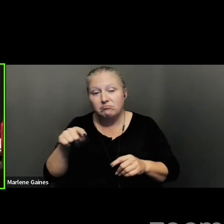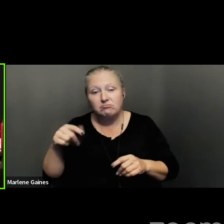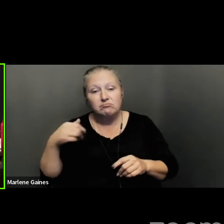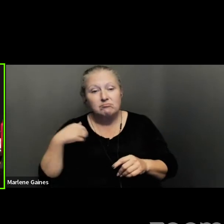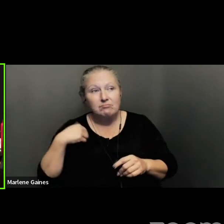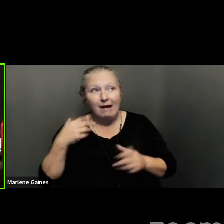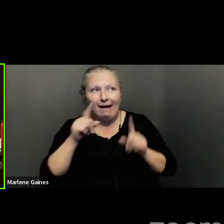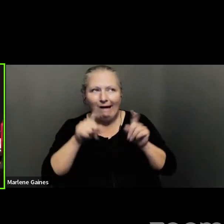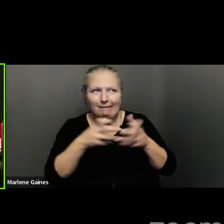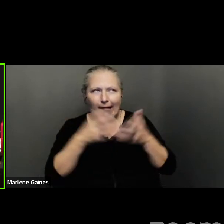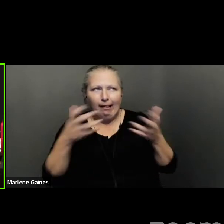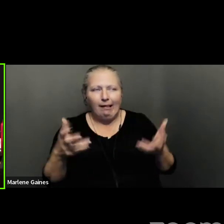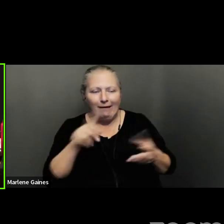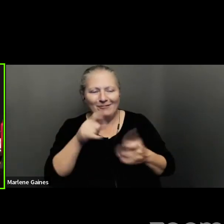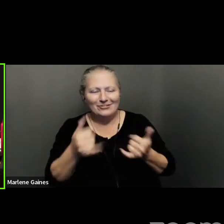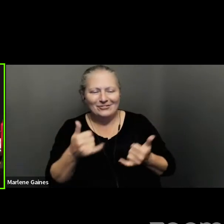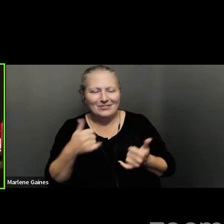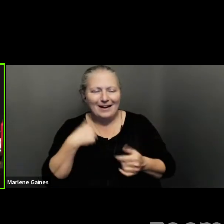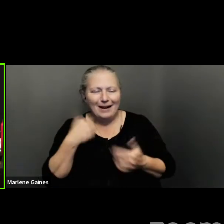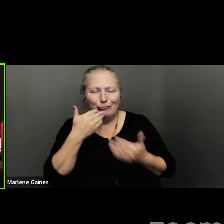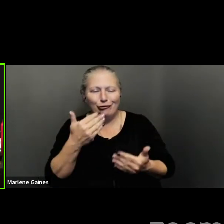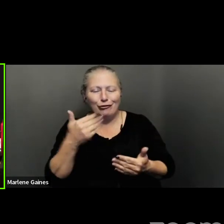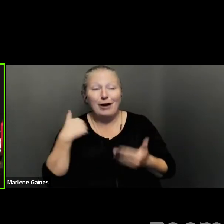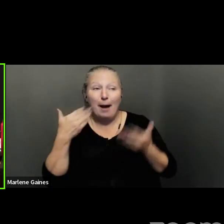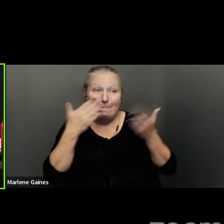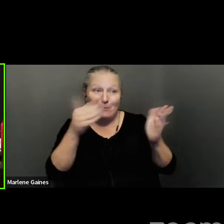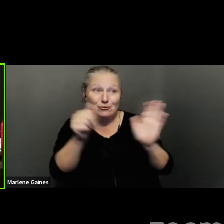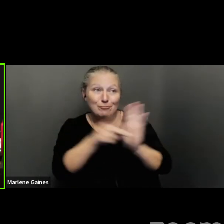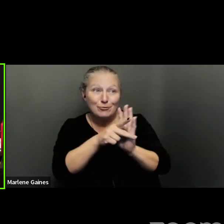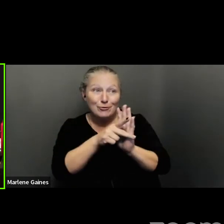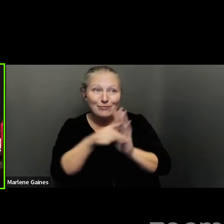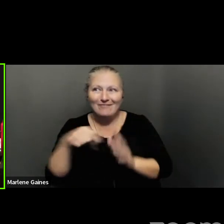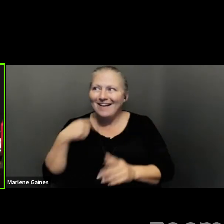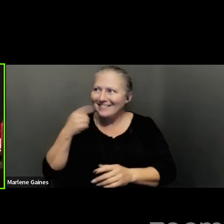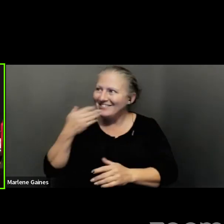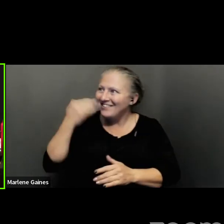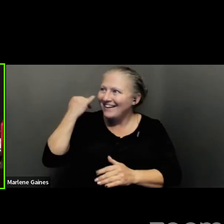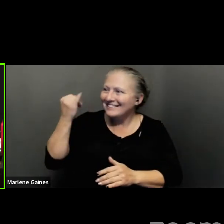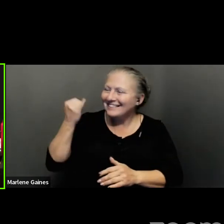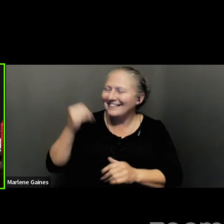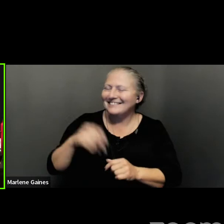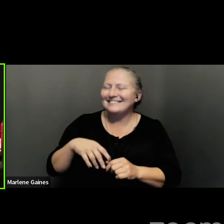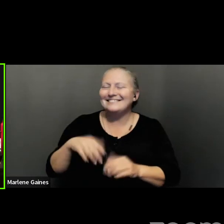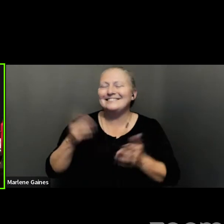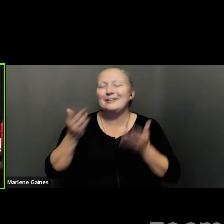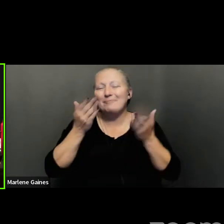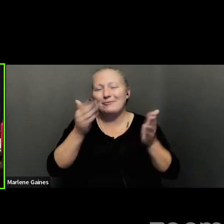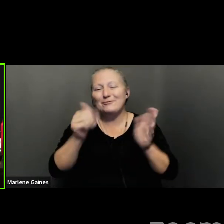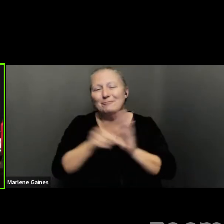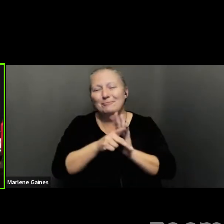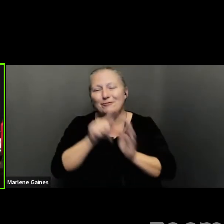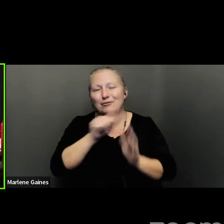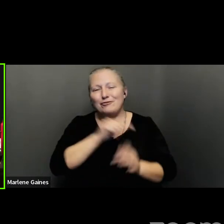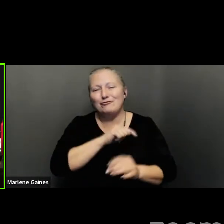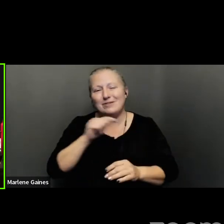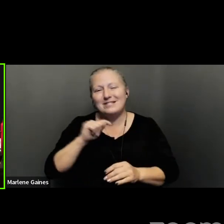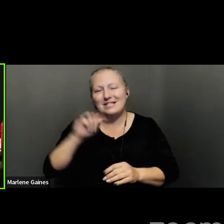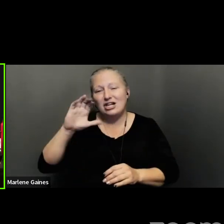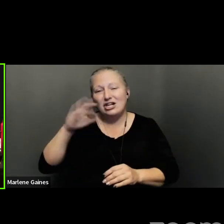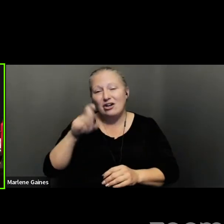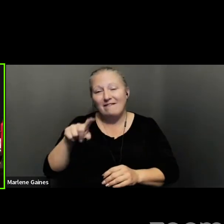questions today, so I'm good. So I make motion to I approve. was going to say, what a good Make a motion idea. to approve. Okay, motion to approve by trustee Chavez,